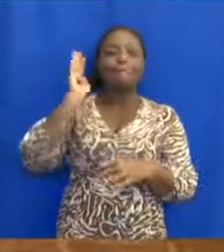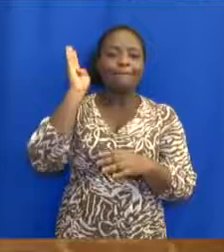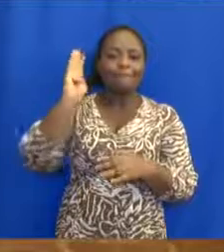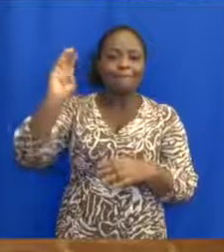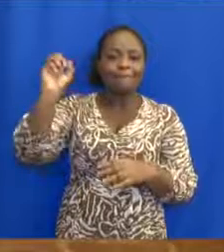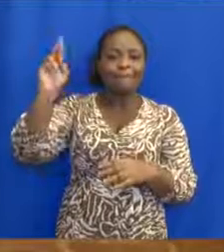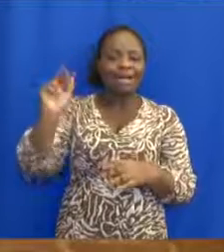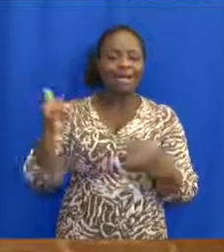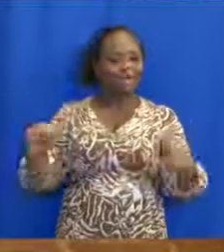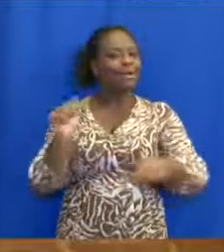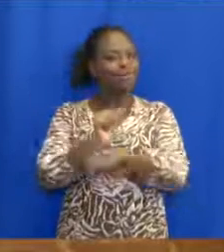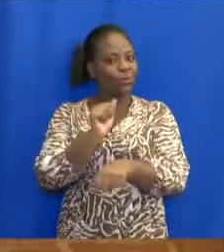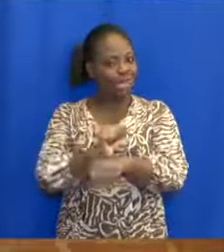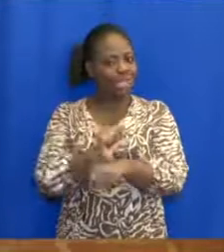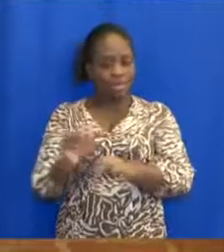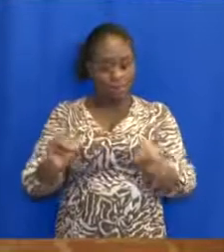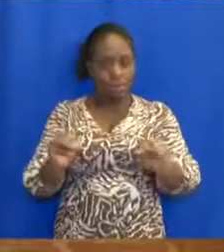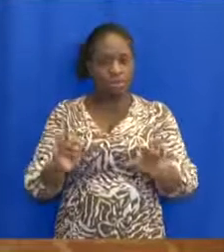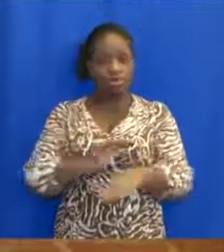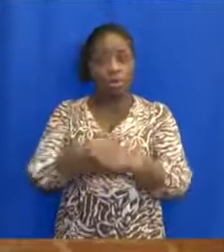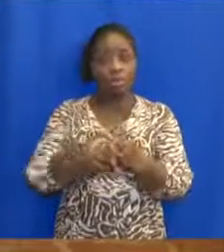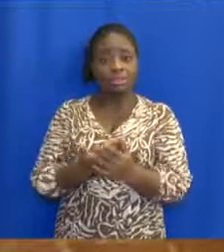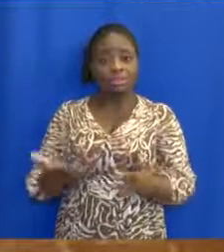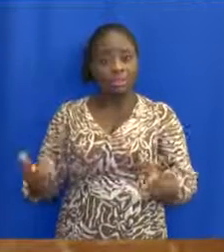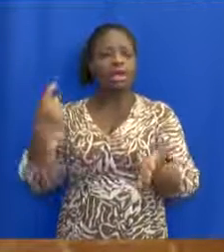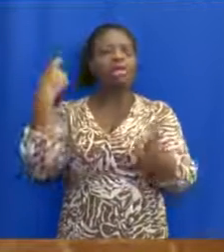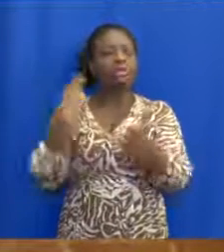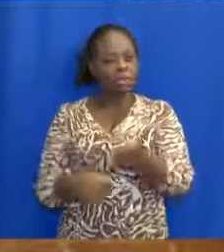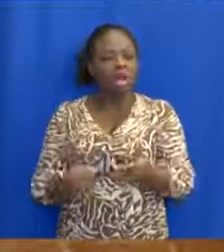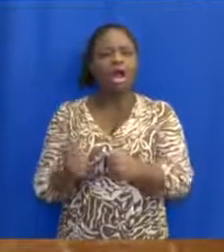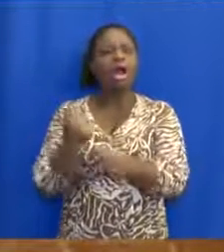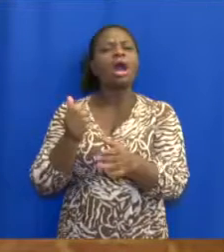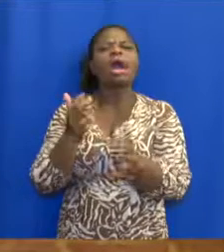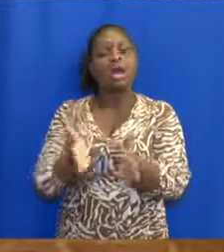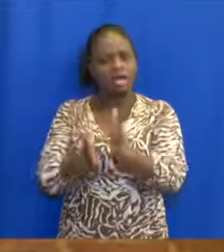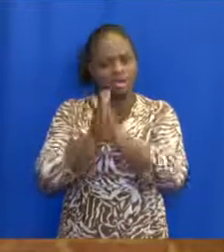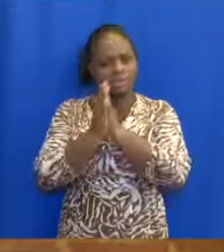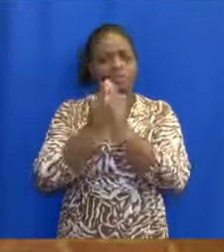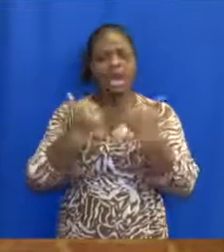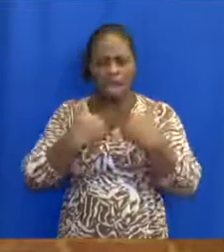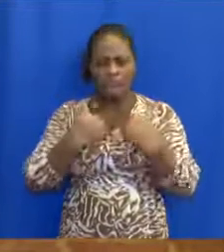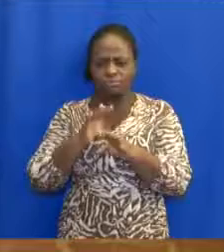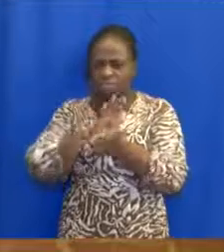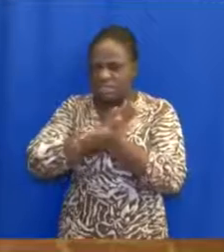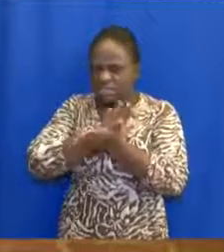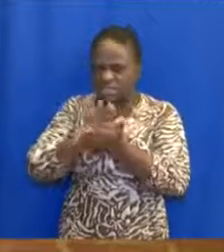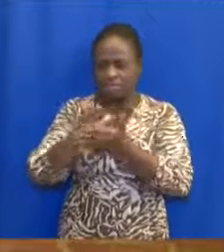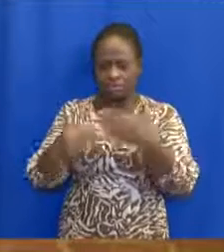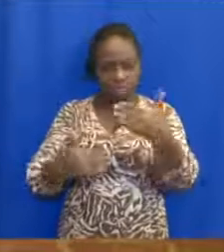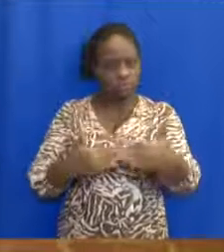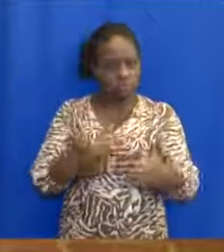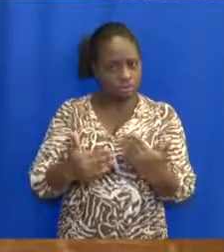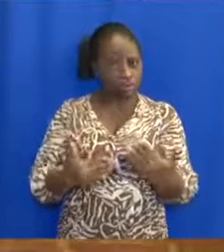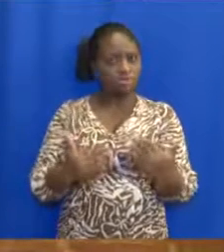function. The management of these facilities are tasked to enforce enhanced hygiene and social distancing